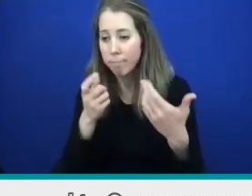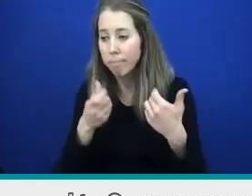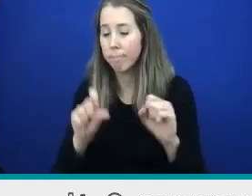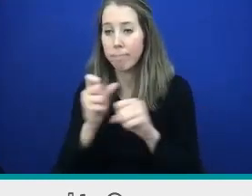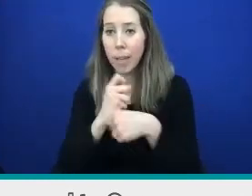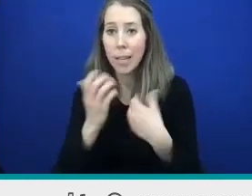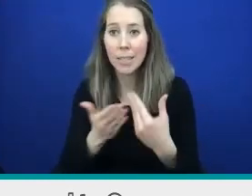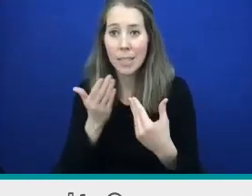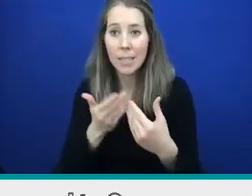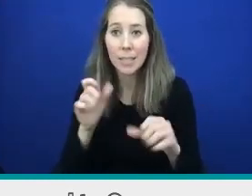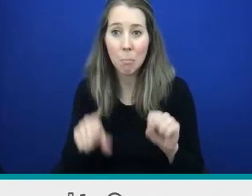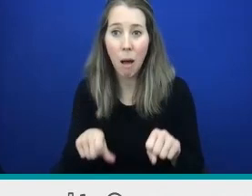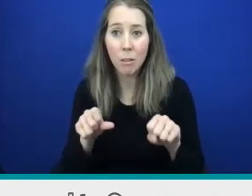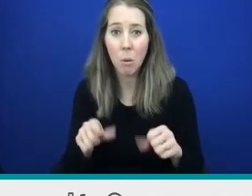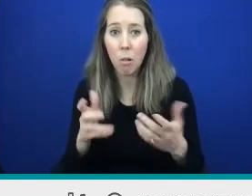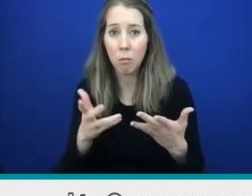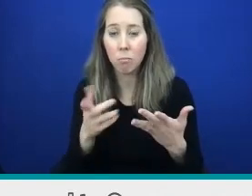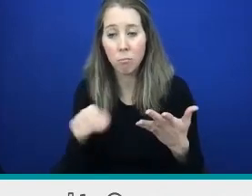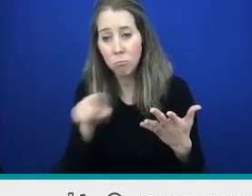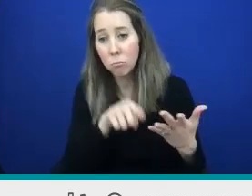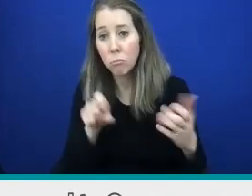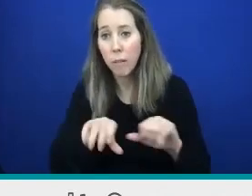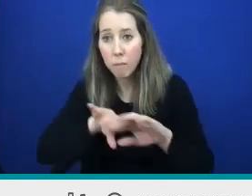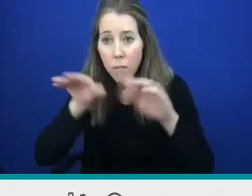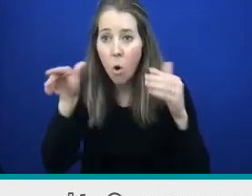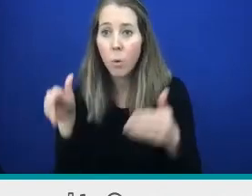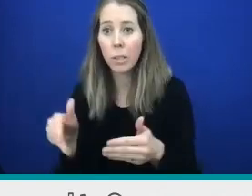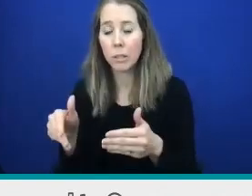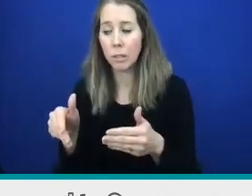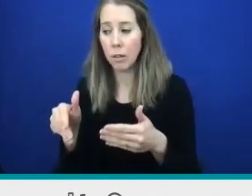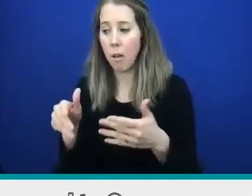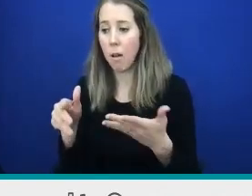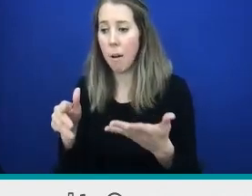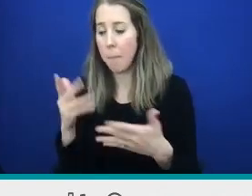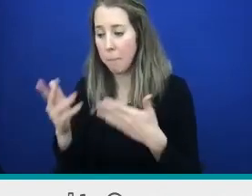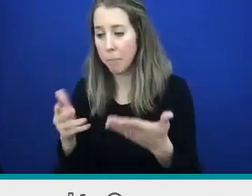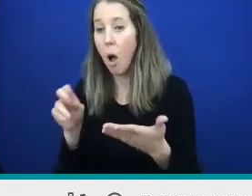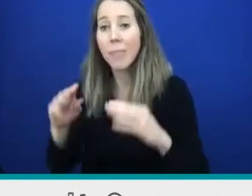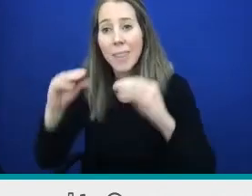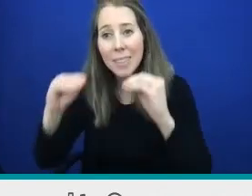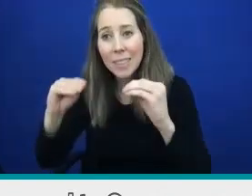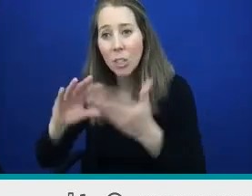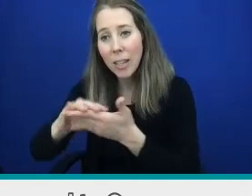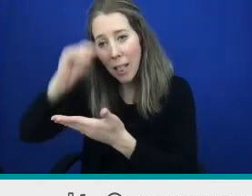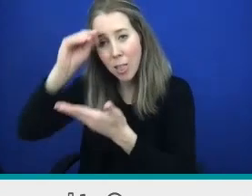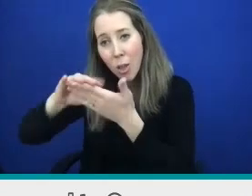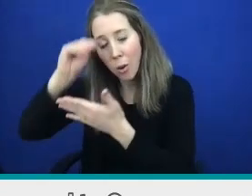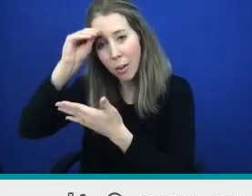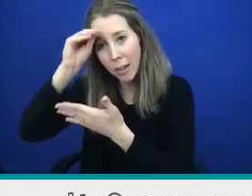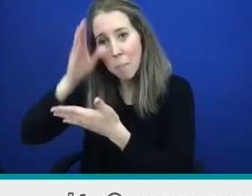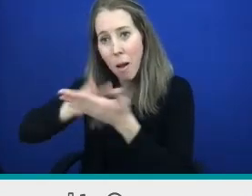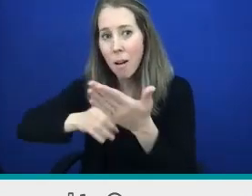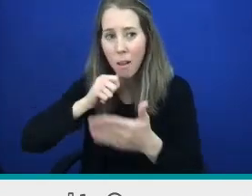easy as possible to so that you can focus in on the teaching and learning side of things and not